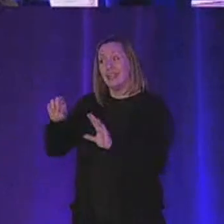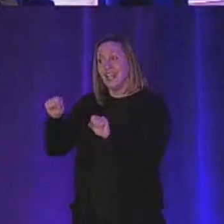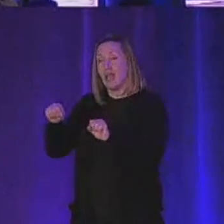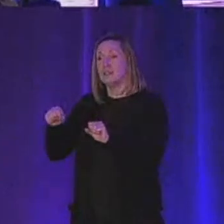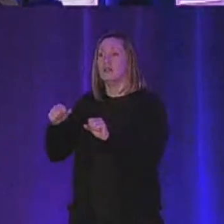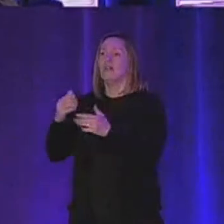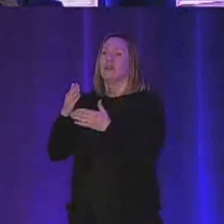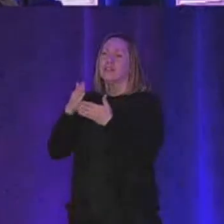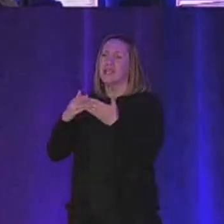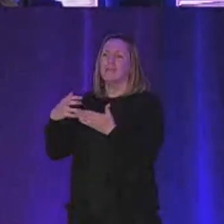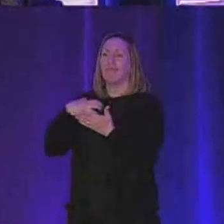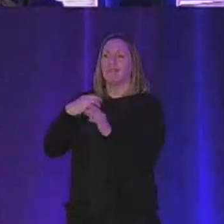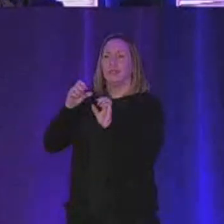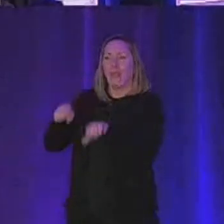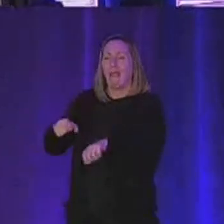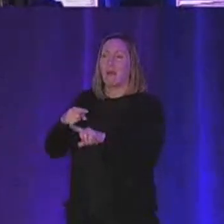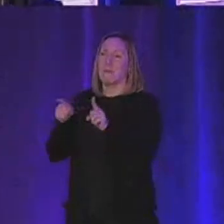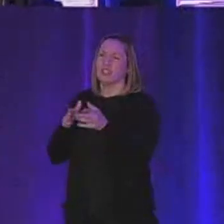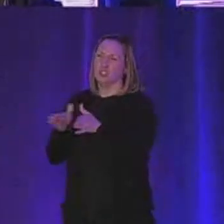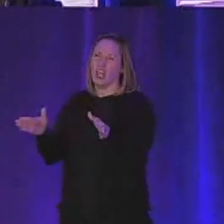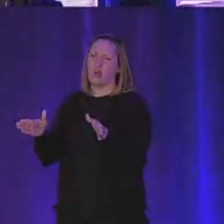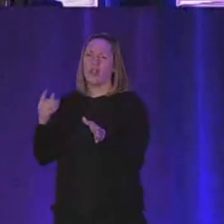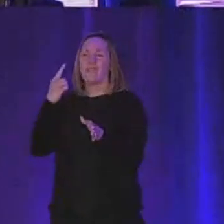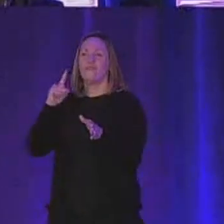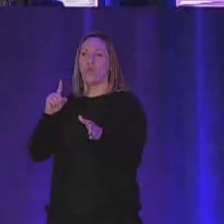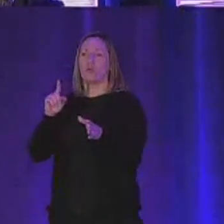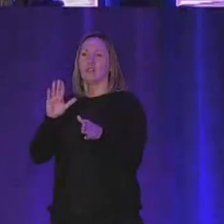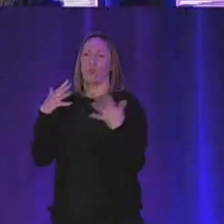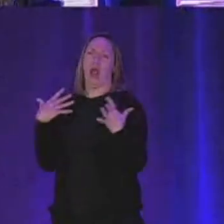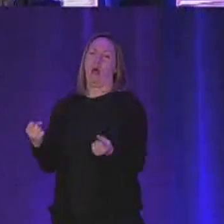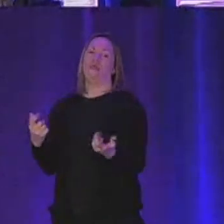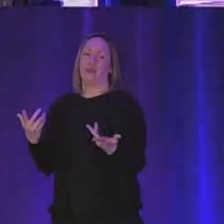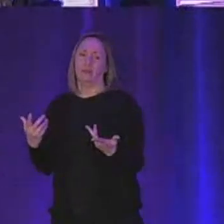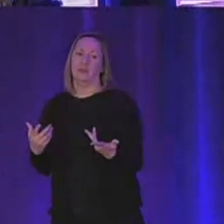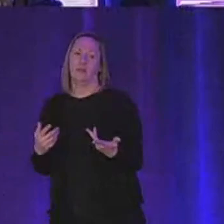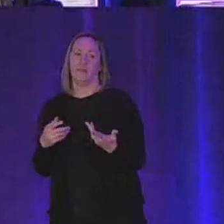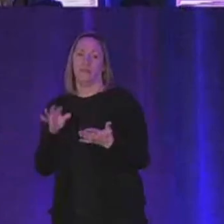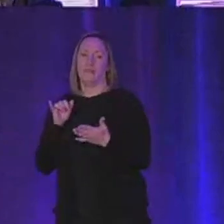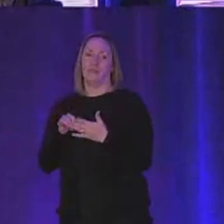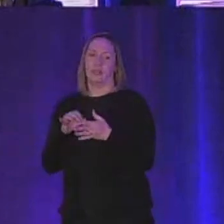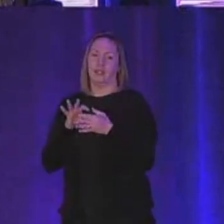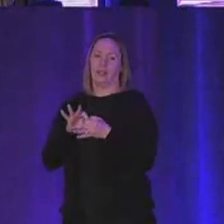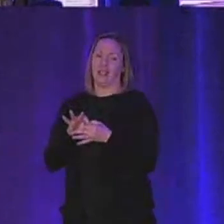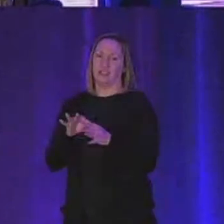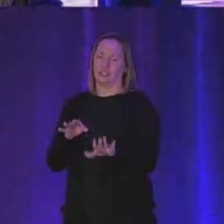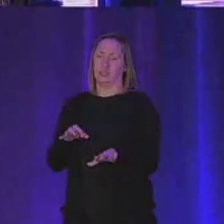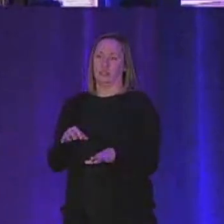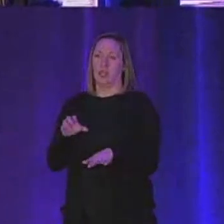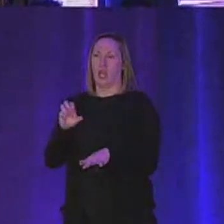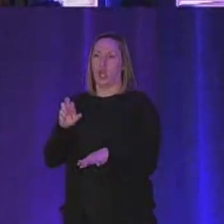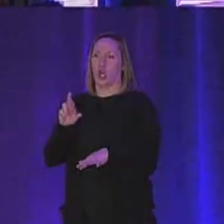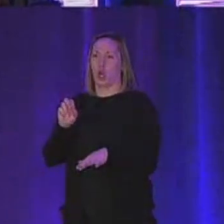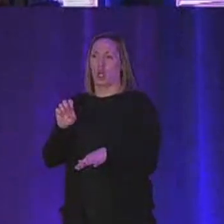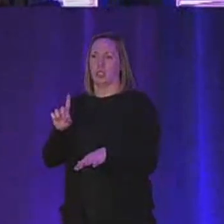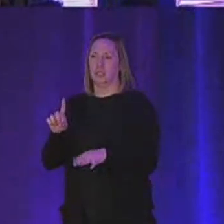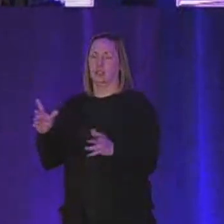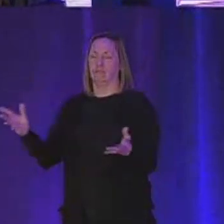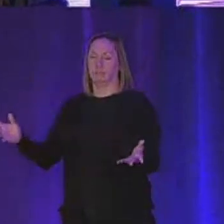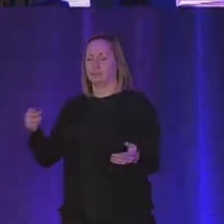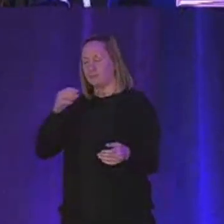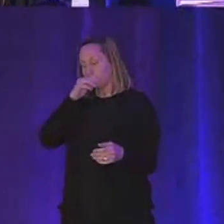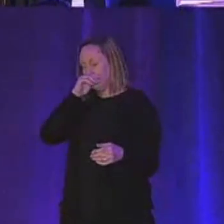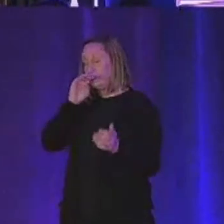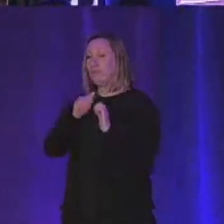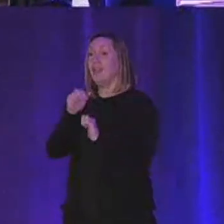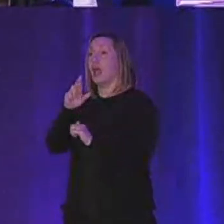pick, but they're generally for your health. This is particularly cursed, though. Anyway, so how does